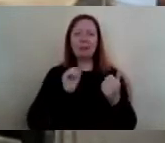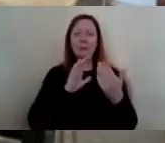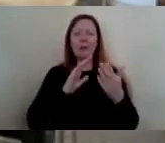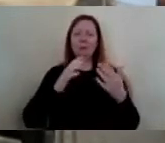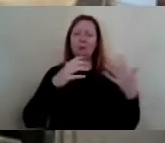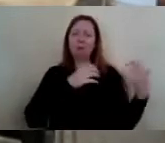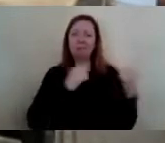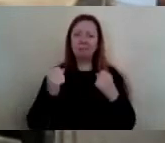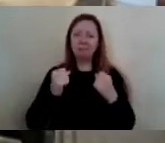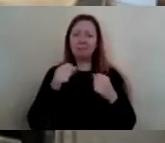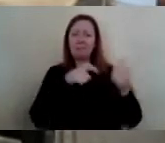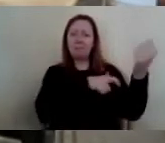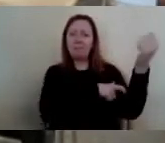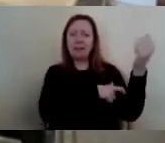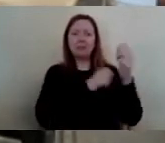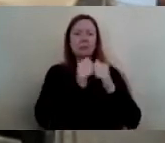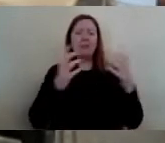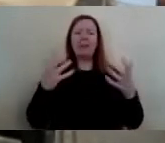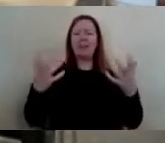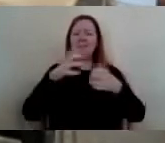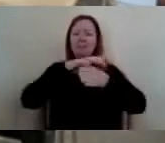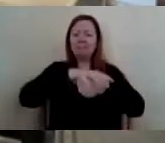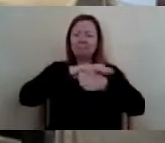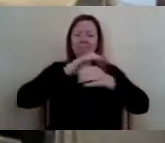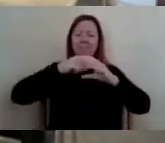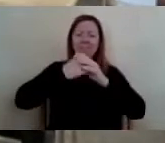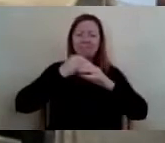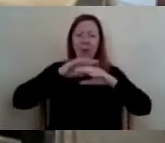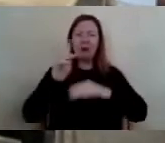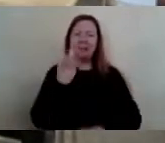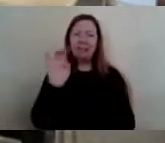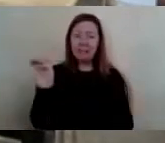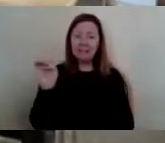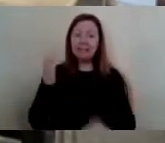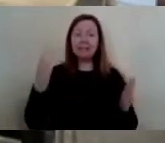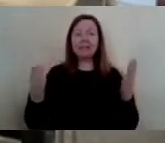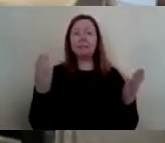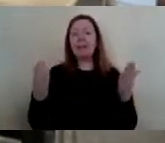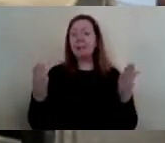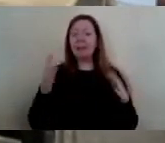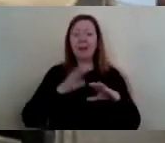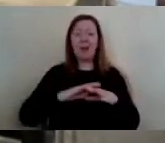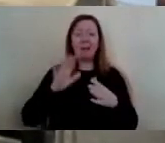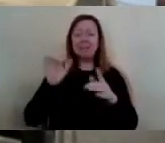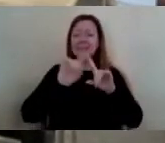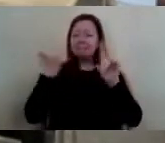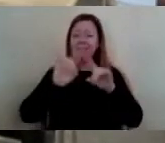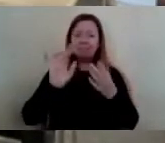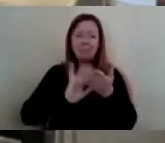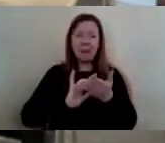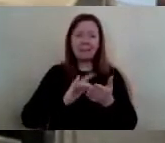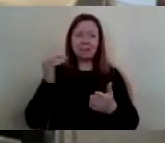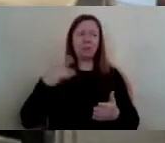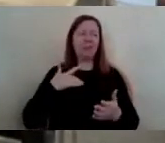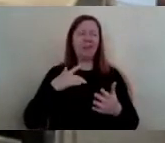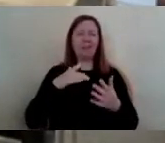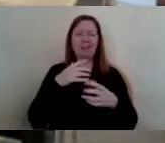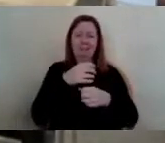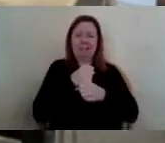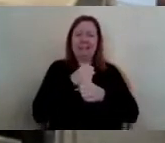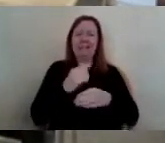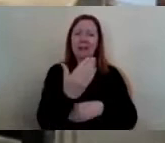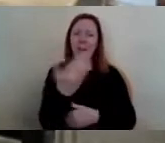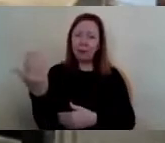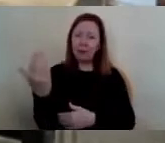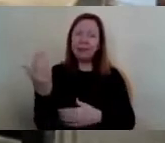thigh muscles without putting a lot of stress and joints on your knees. You might be on an aromatase inhibitor or just feel creaky in the mornings. It's a great way to